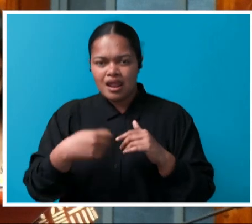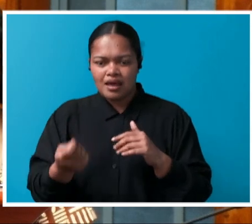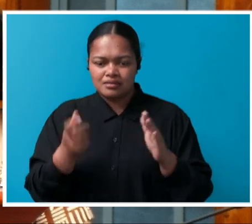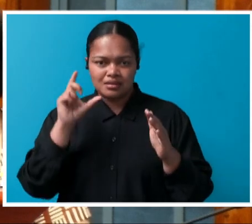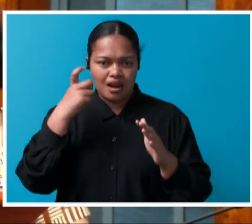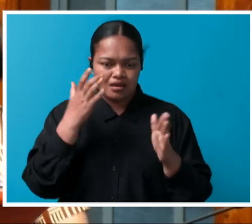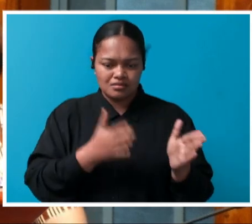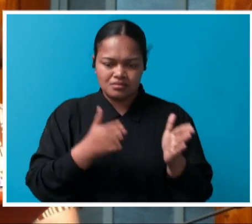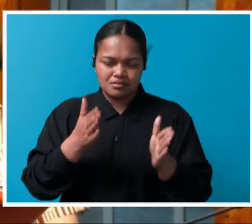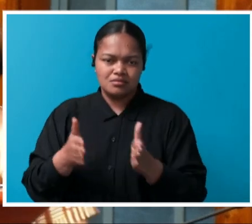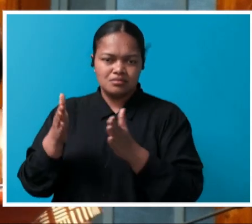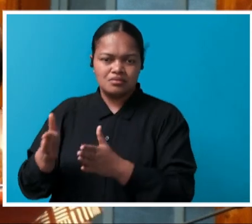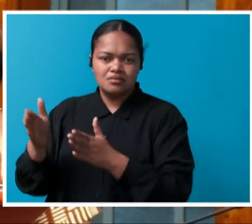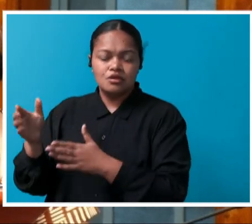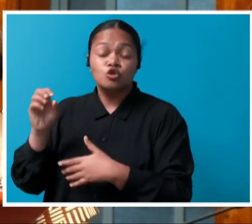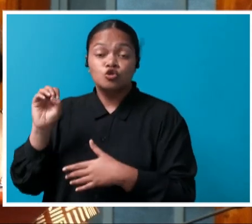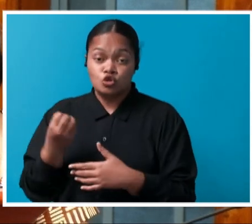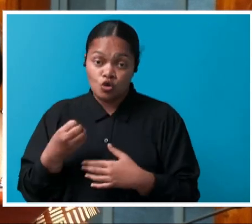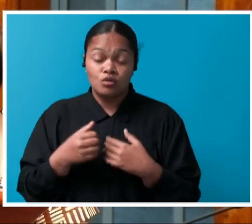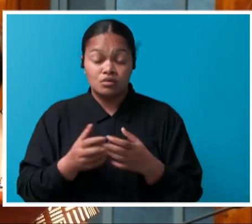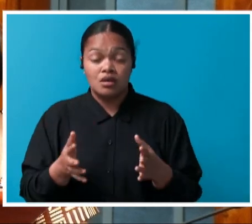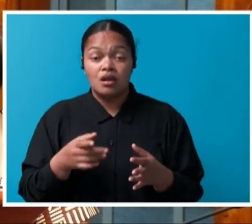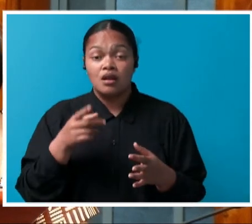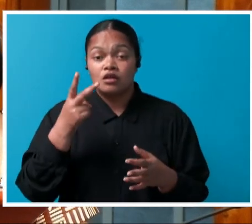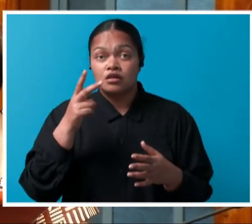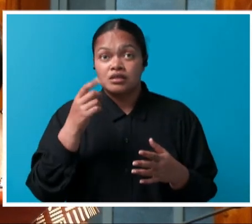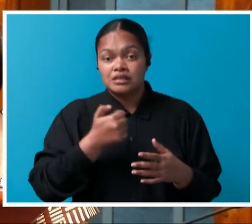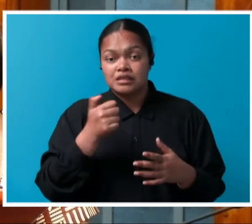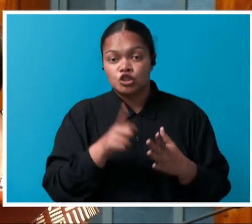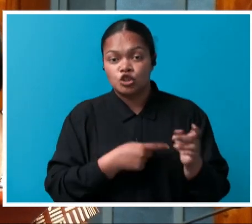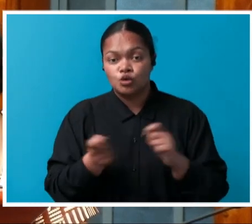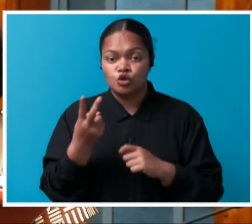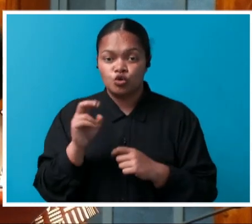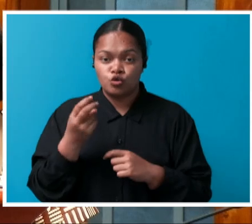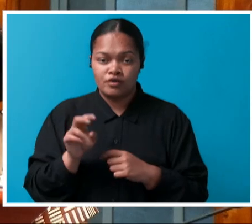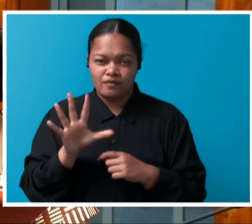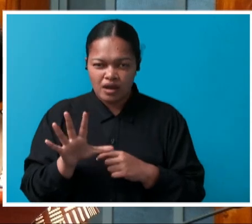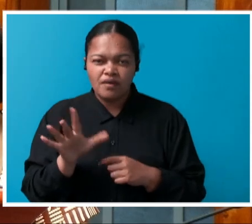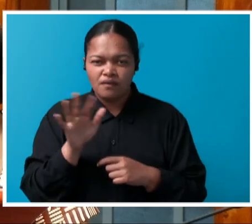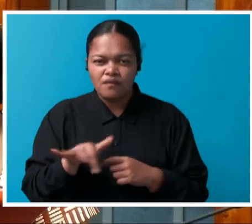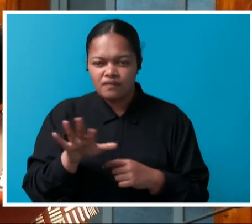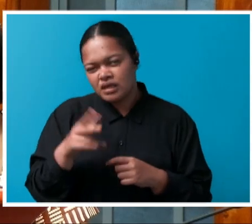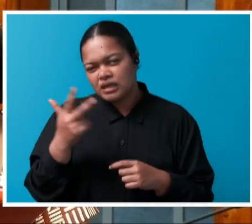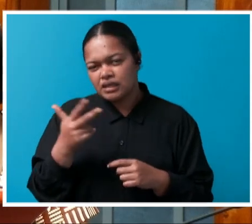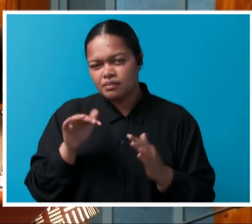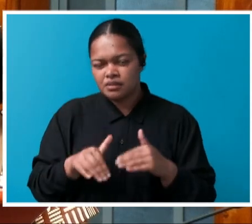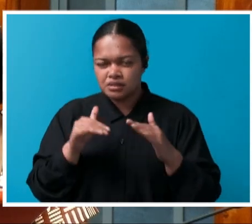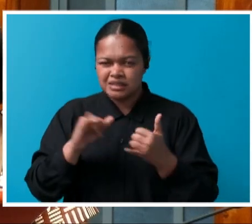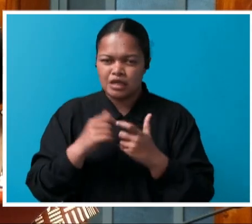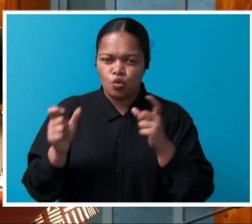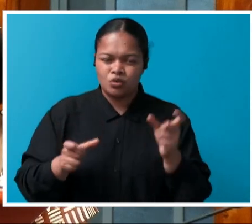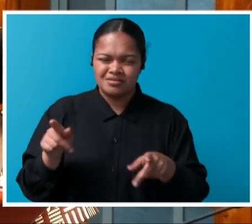stakeholder consultation was conducted on the 16th of January 2025. Approximately 80 participants attending from stakeholder